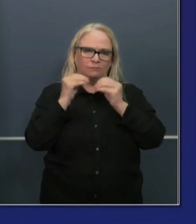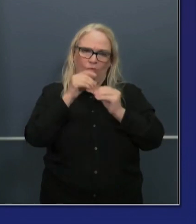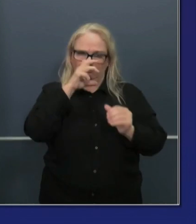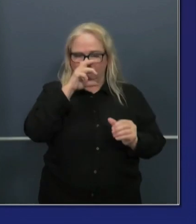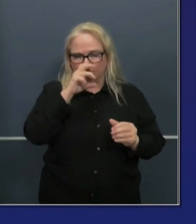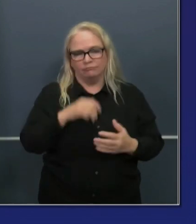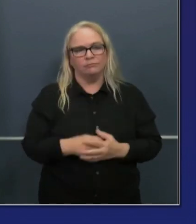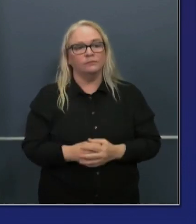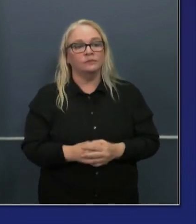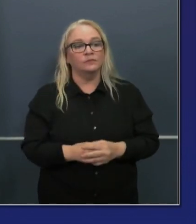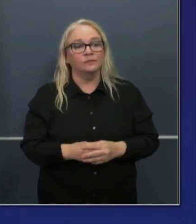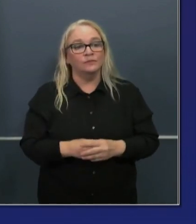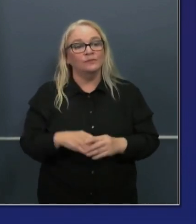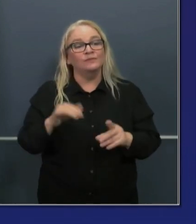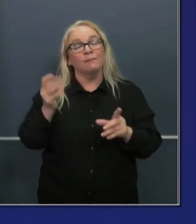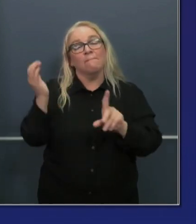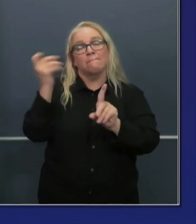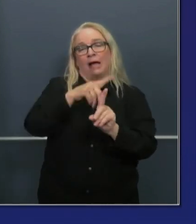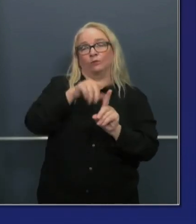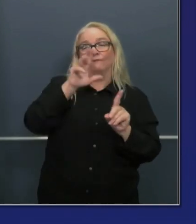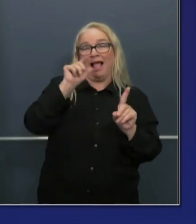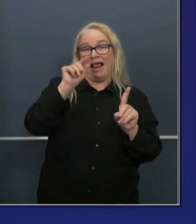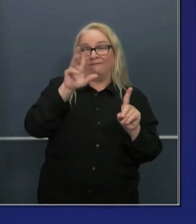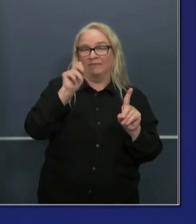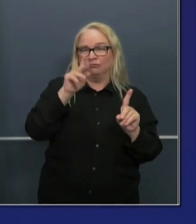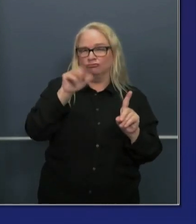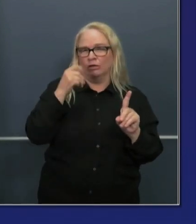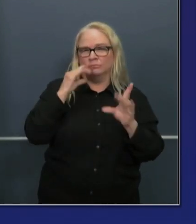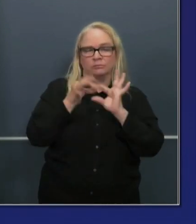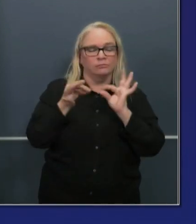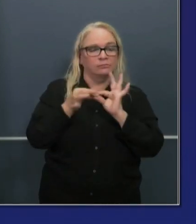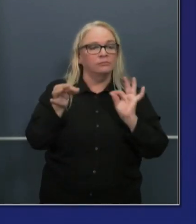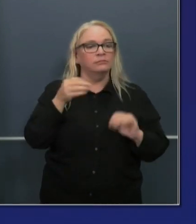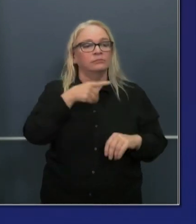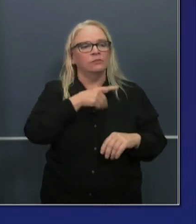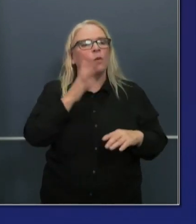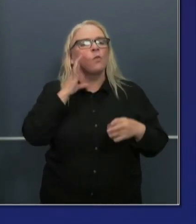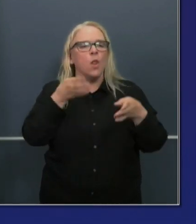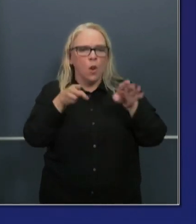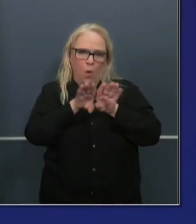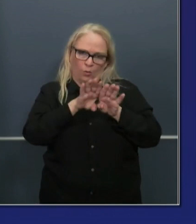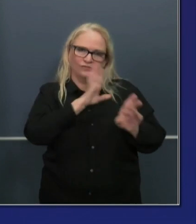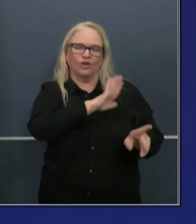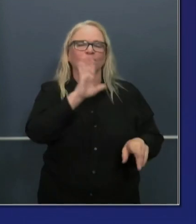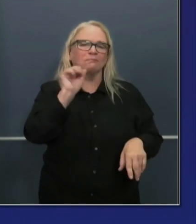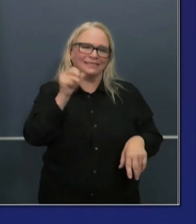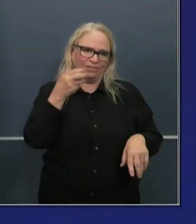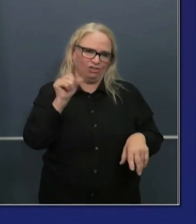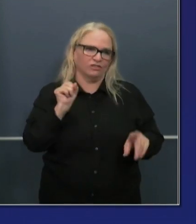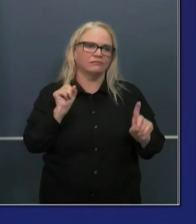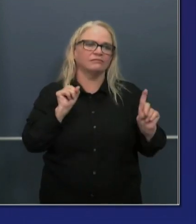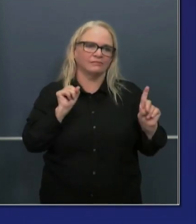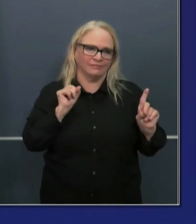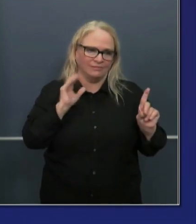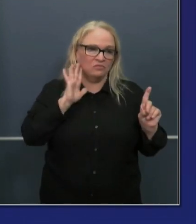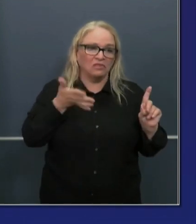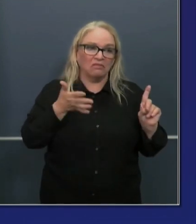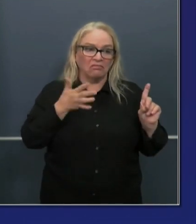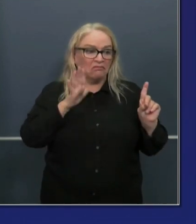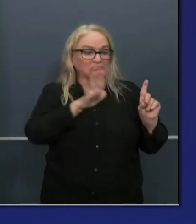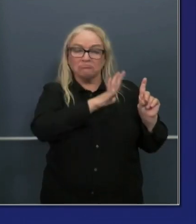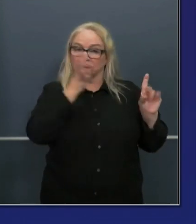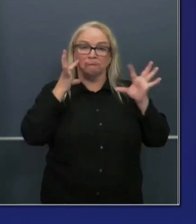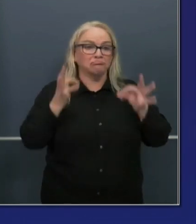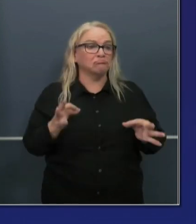desire, the local level, the determination at the local level to shut their beaches down, we, in concert with those decisions, felt